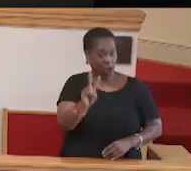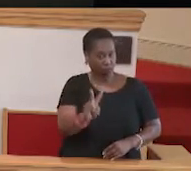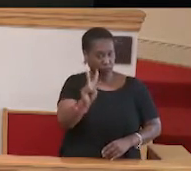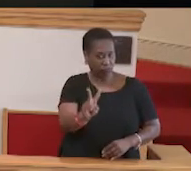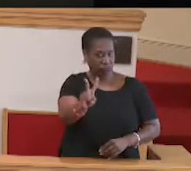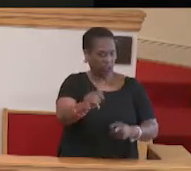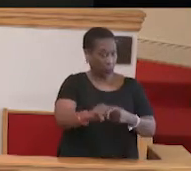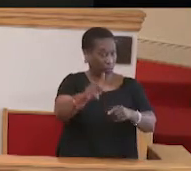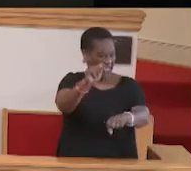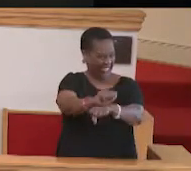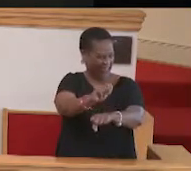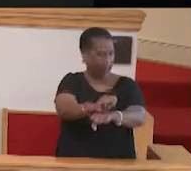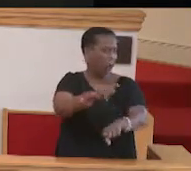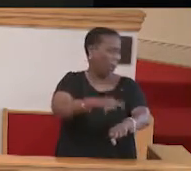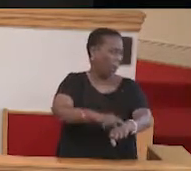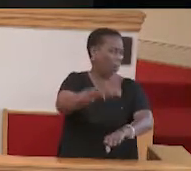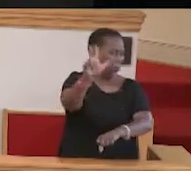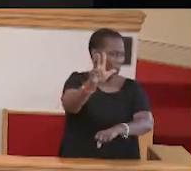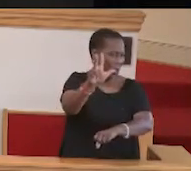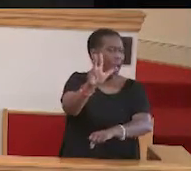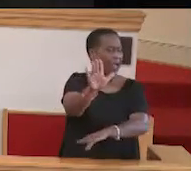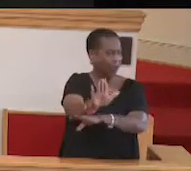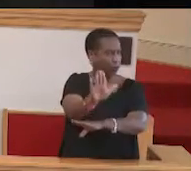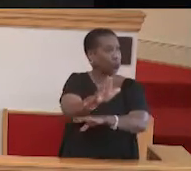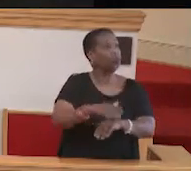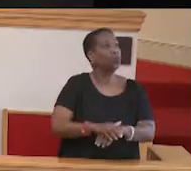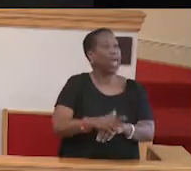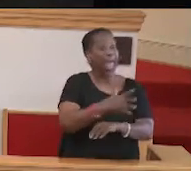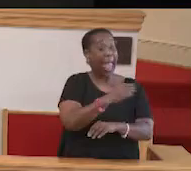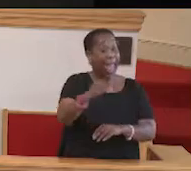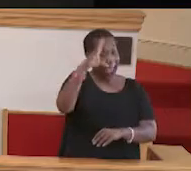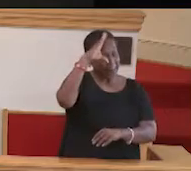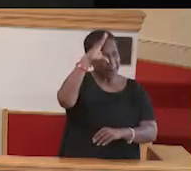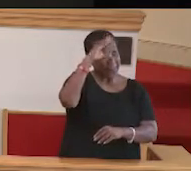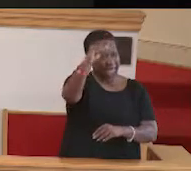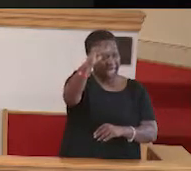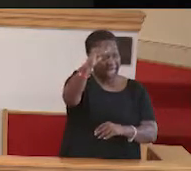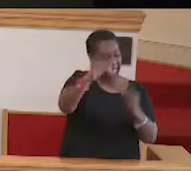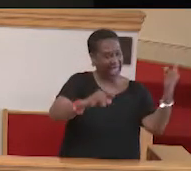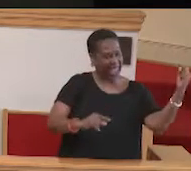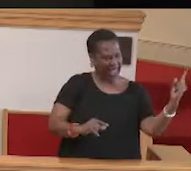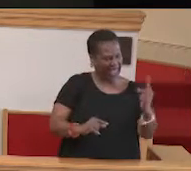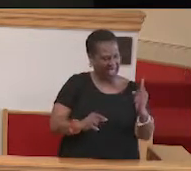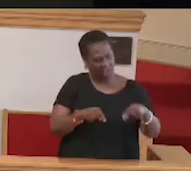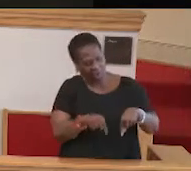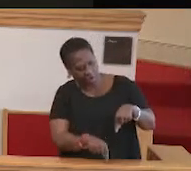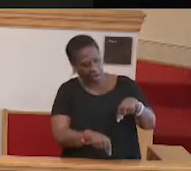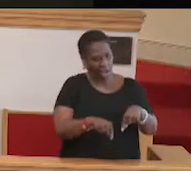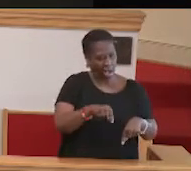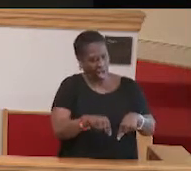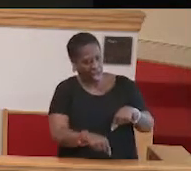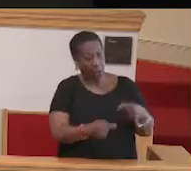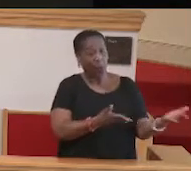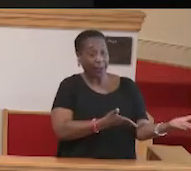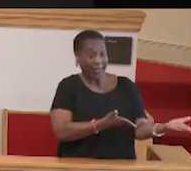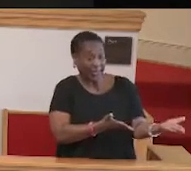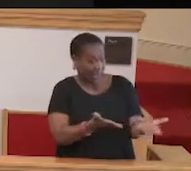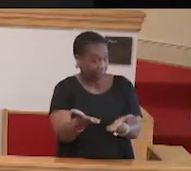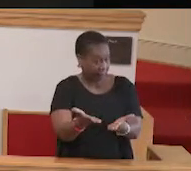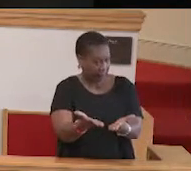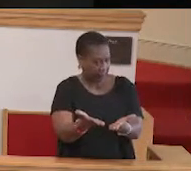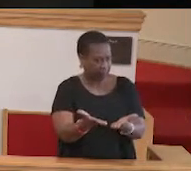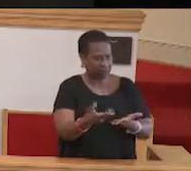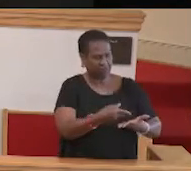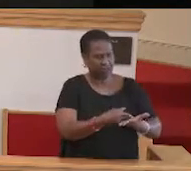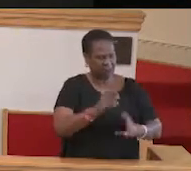at 3 o'clock in the afternoon, and a man lame from birth was being carried in.